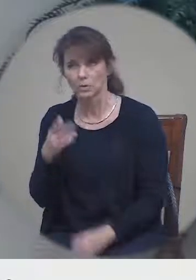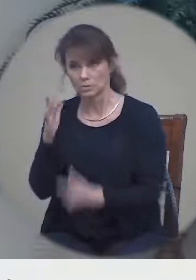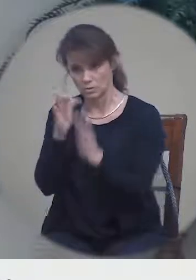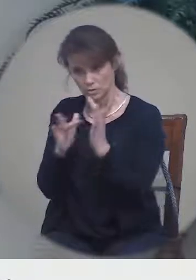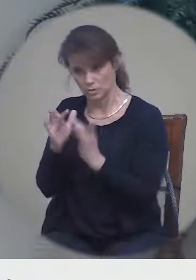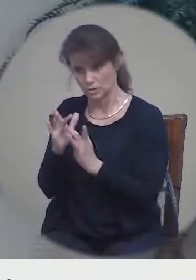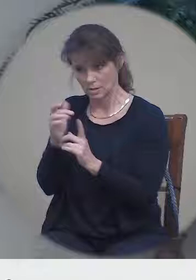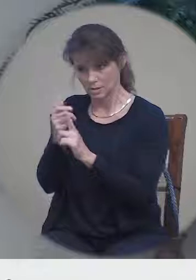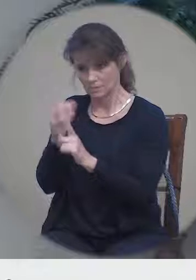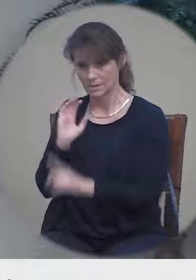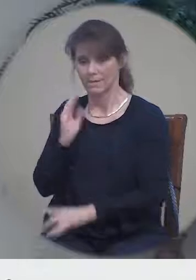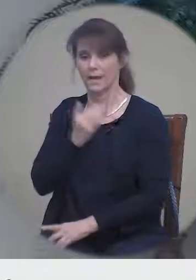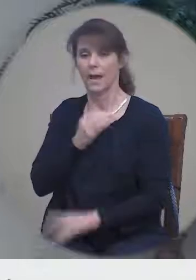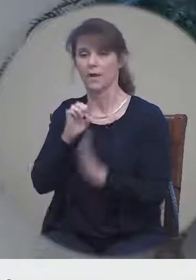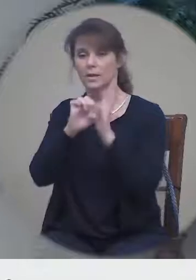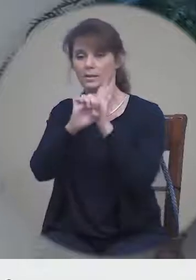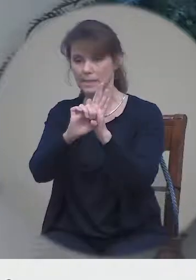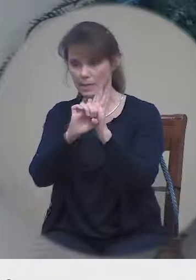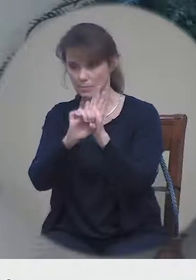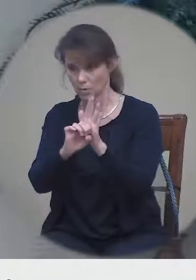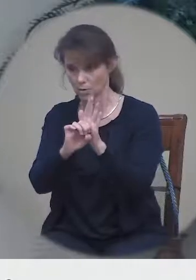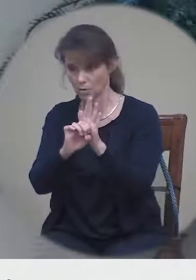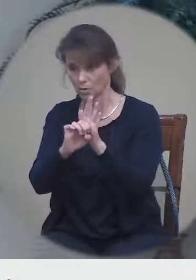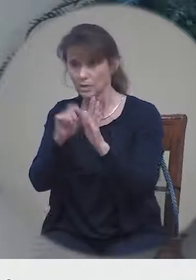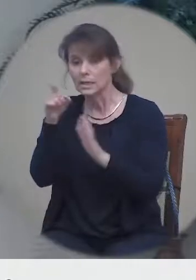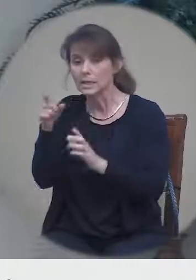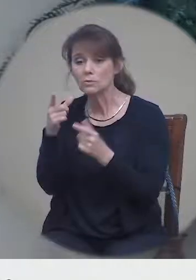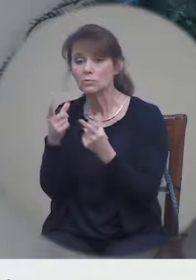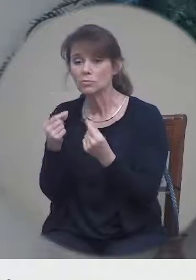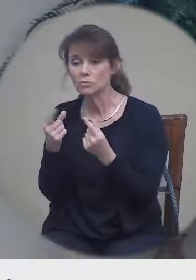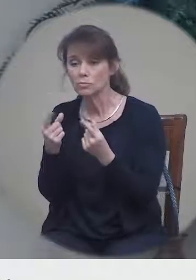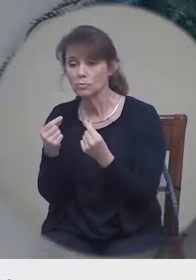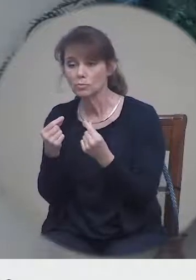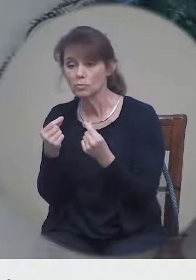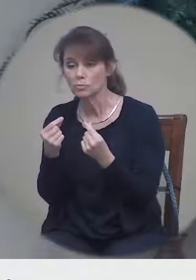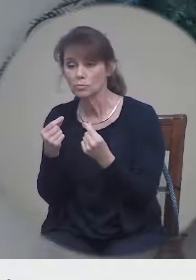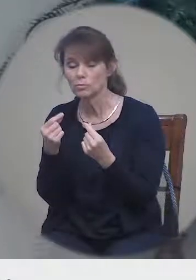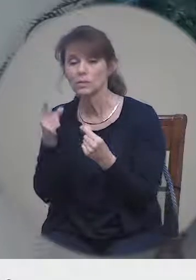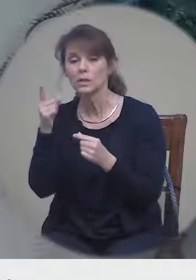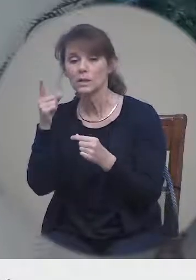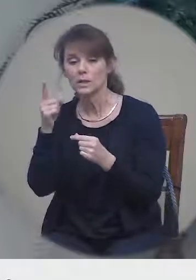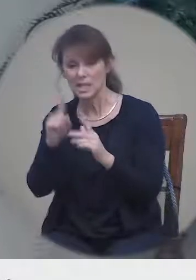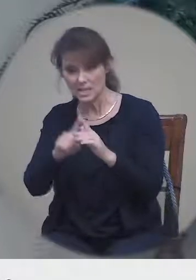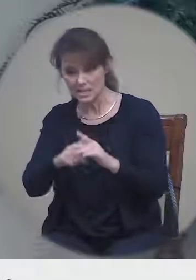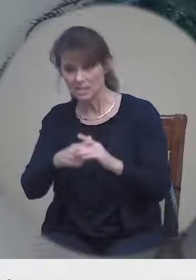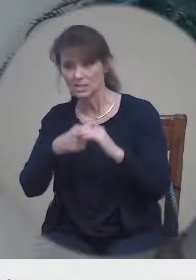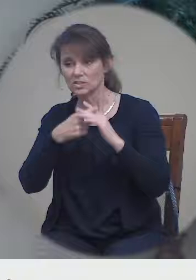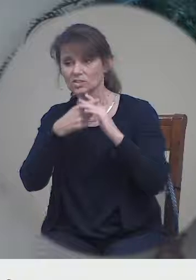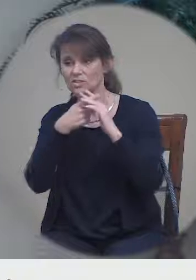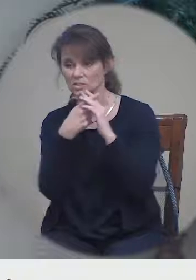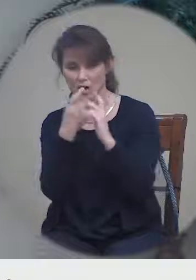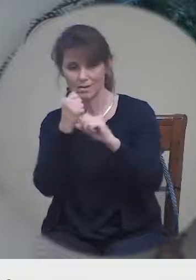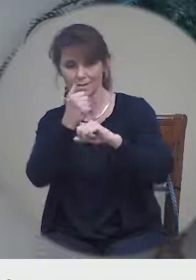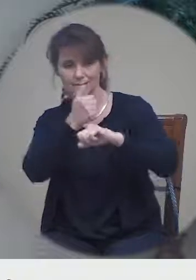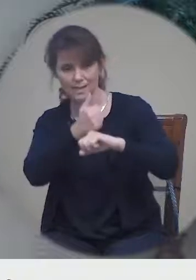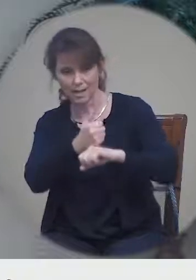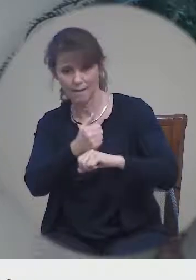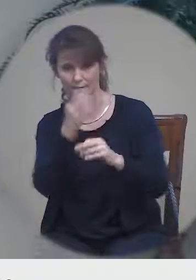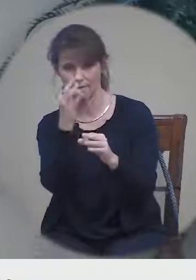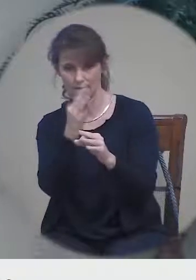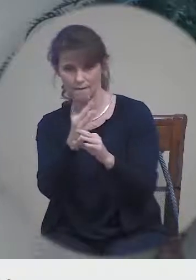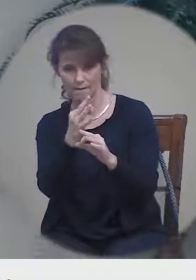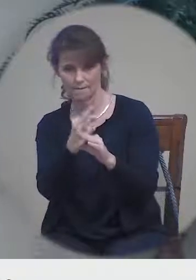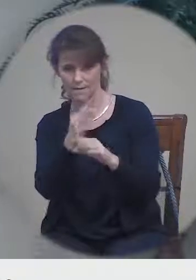example. And what exactly did he do? He started the faithful process of what